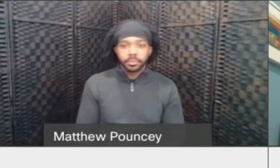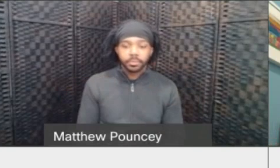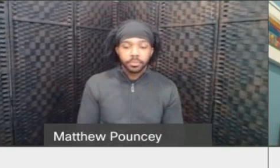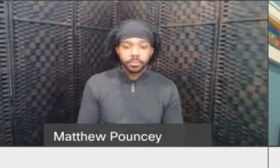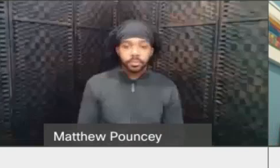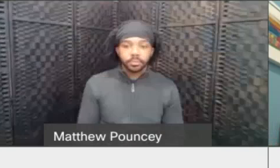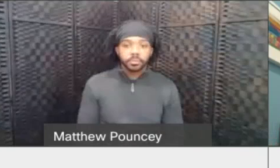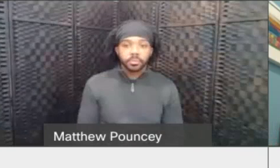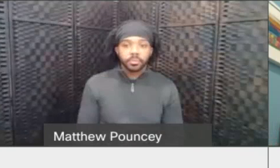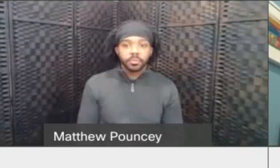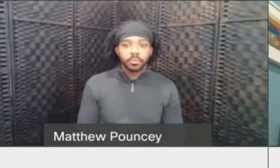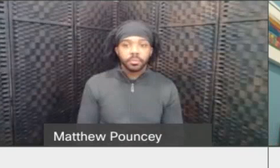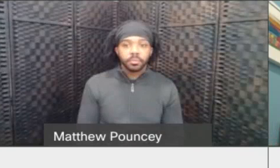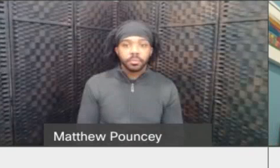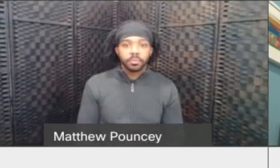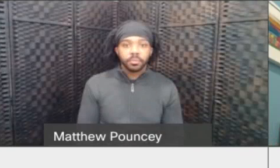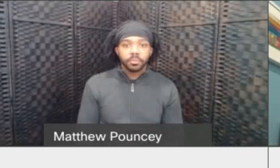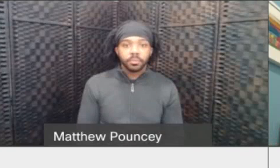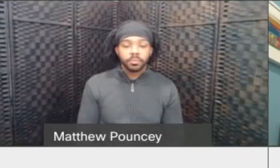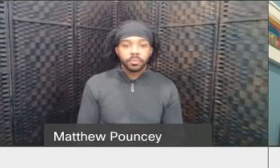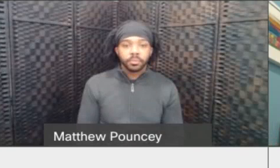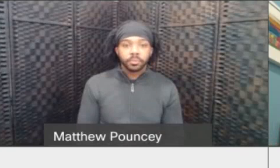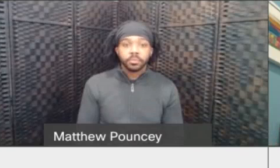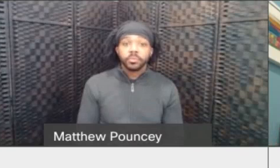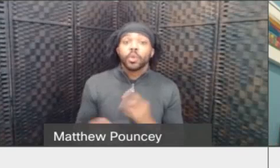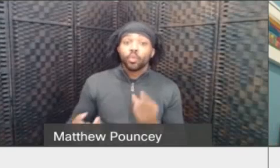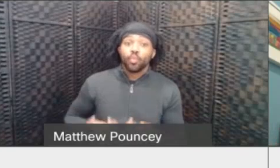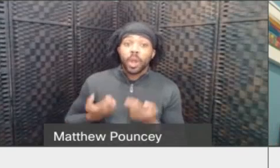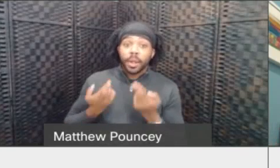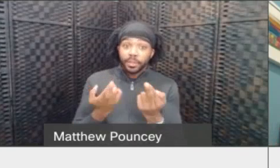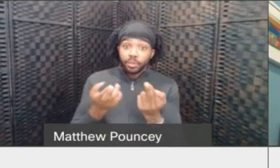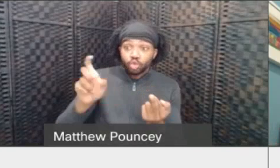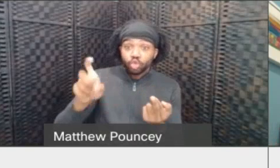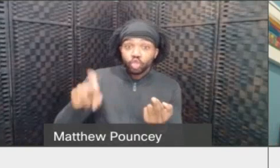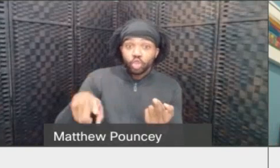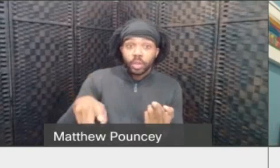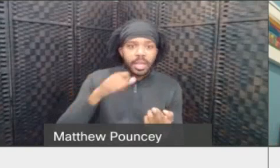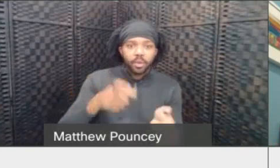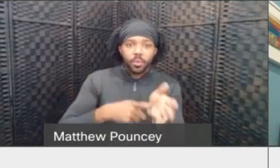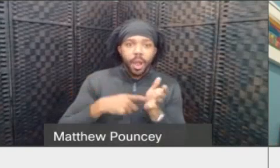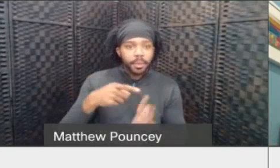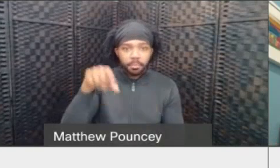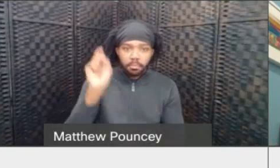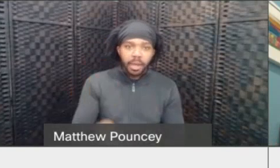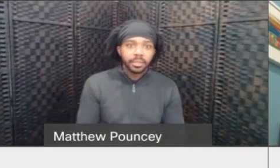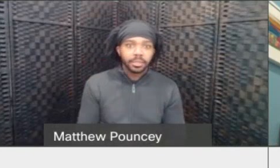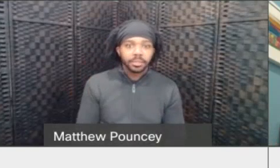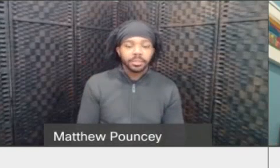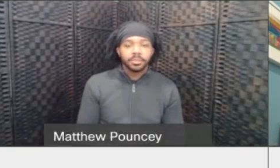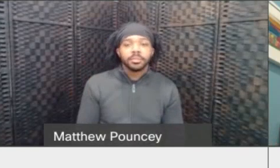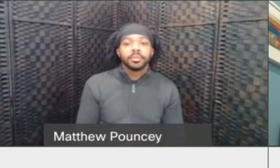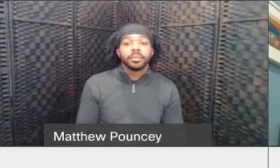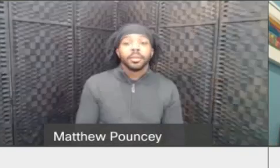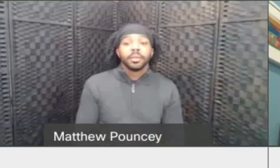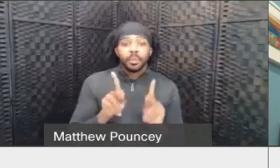And a recommendation that you should is not a requirement that you must. The people we support